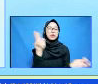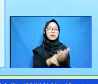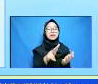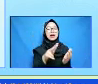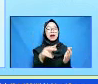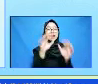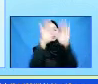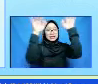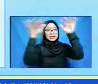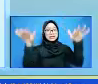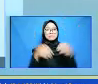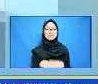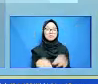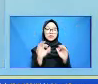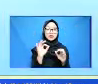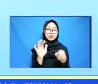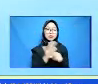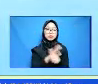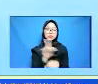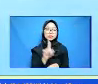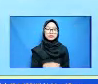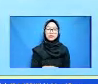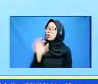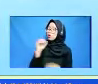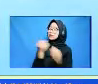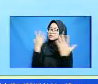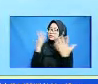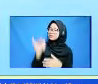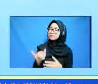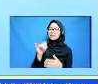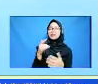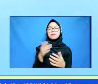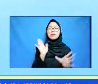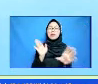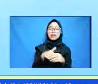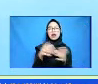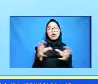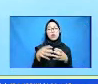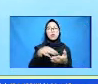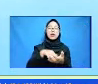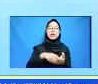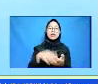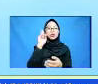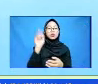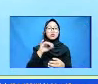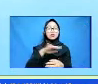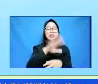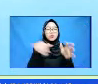Clear. So involvement of these vulnerable groups on all levels, as well as a rights-based approach.